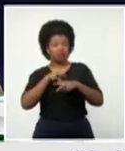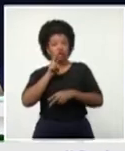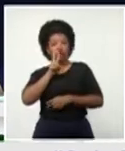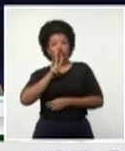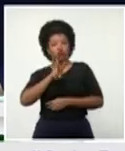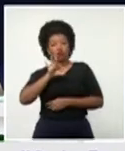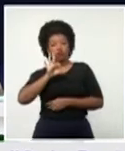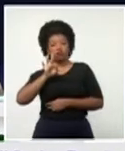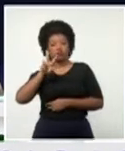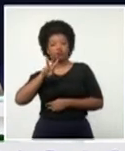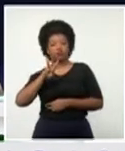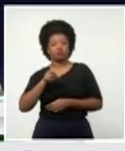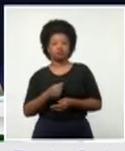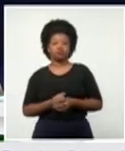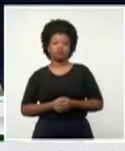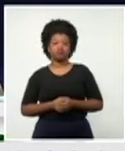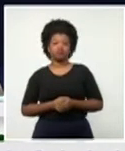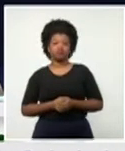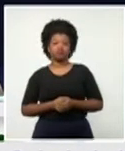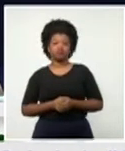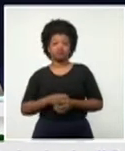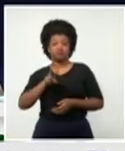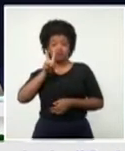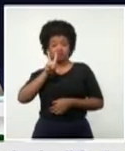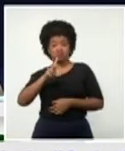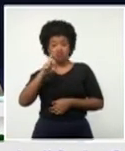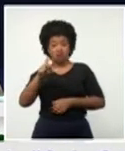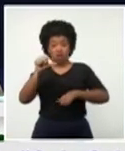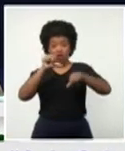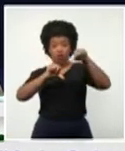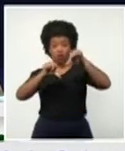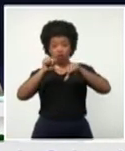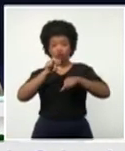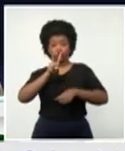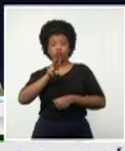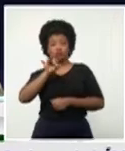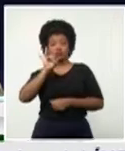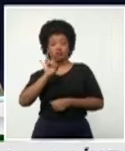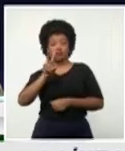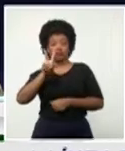epidemiology labs of Havana, 282, in Villa Claras,